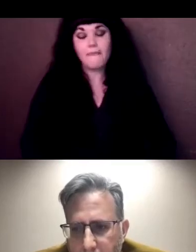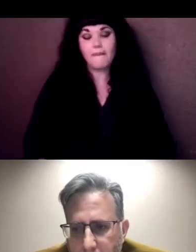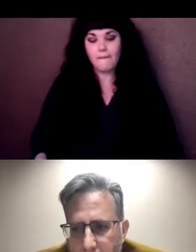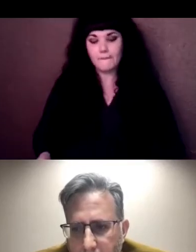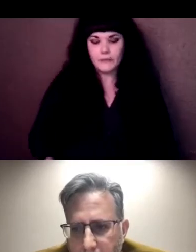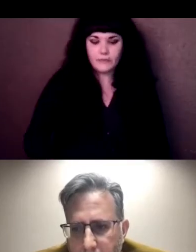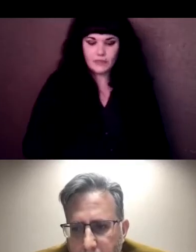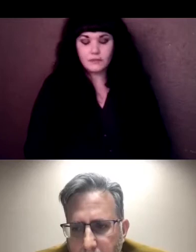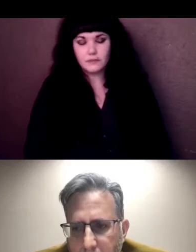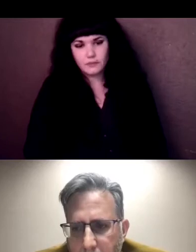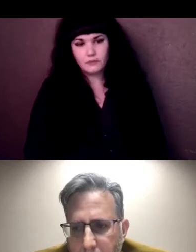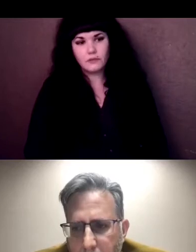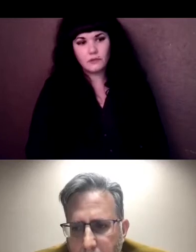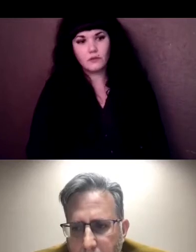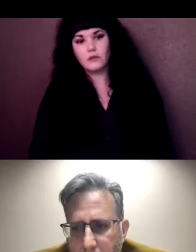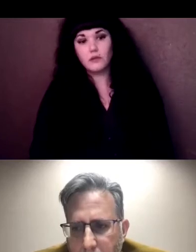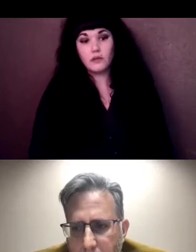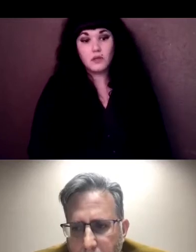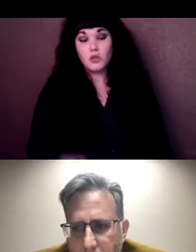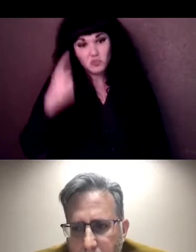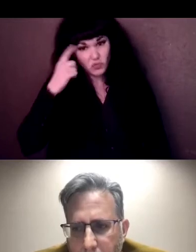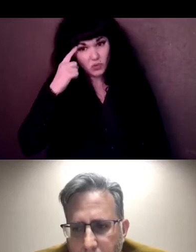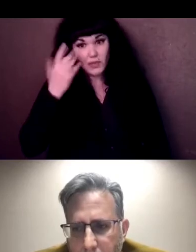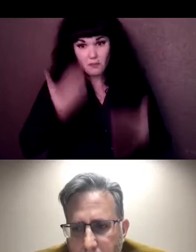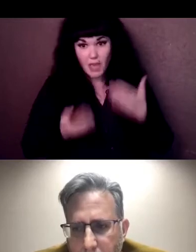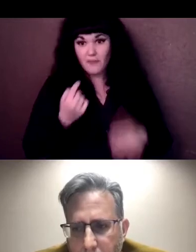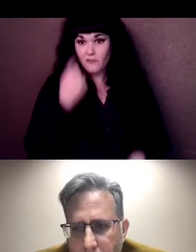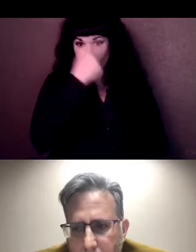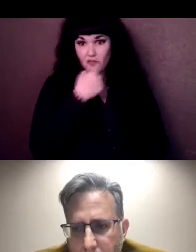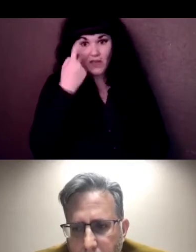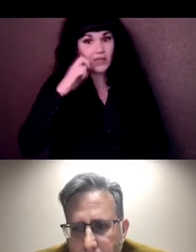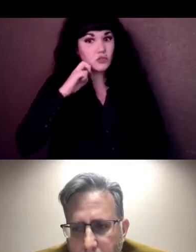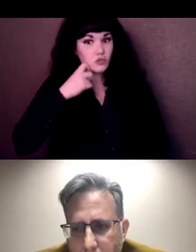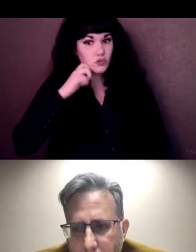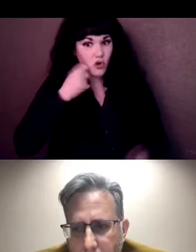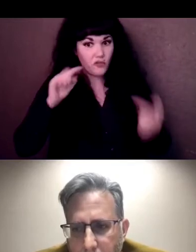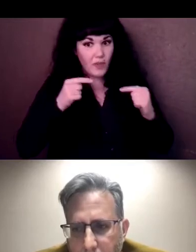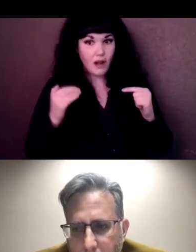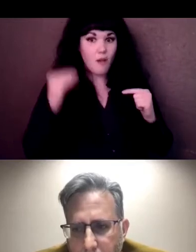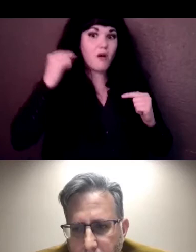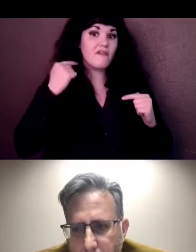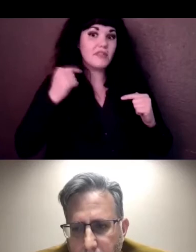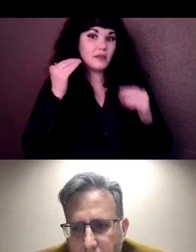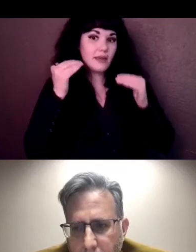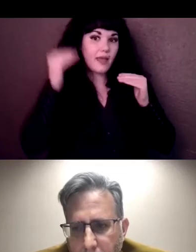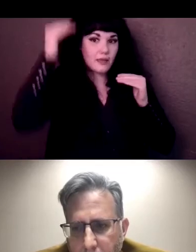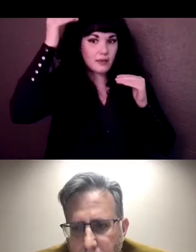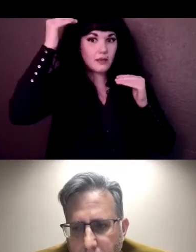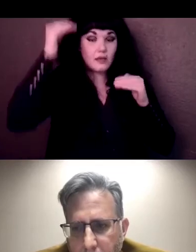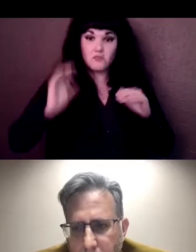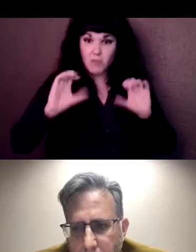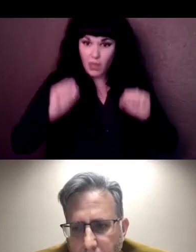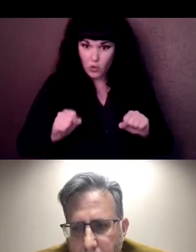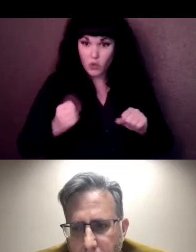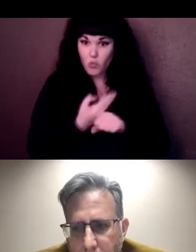wearable therapy for facial nerve pain above the neckline? The example being working with an individual